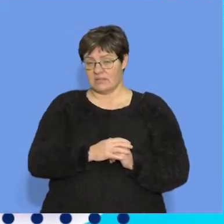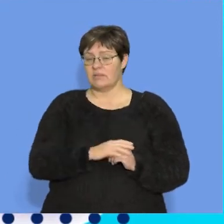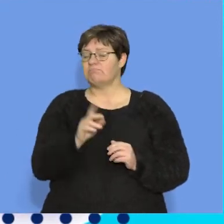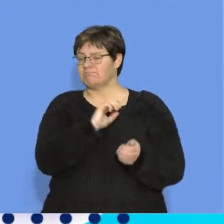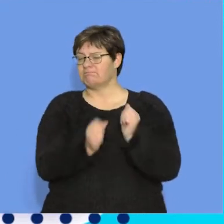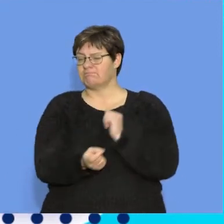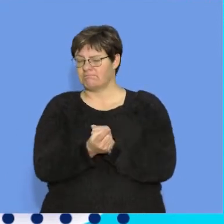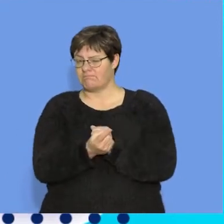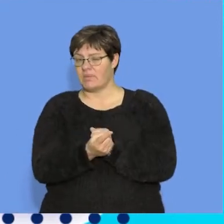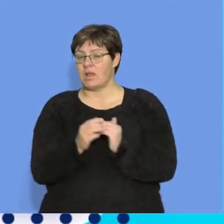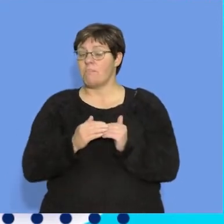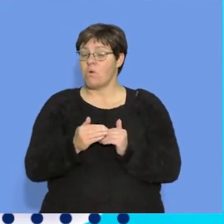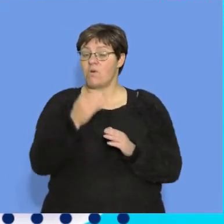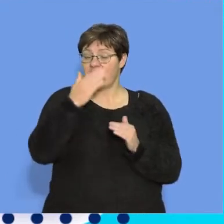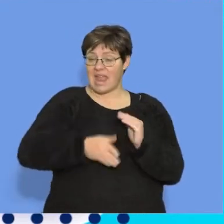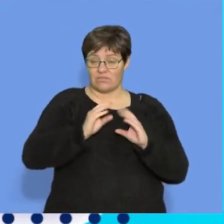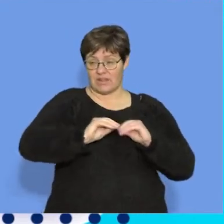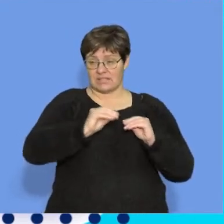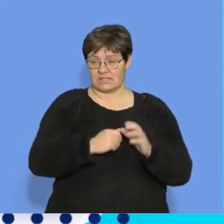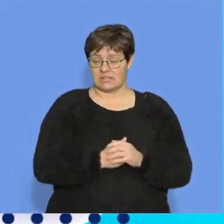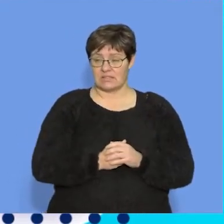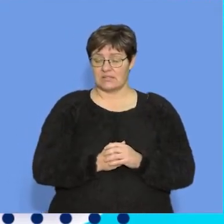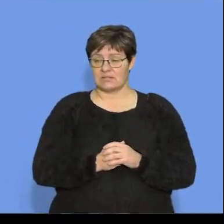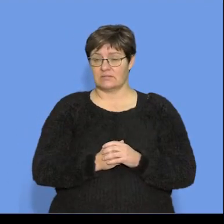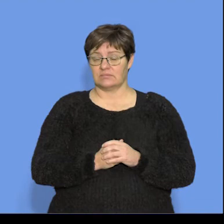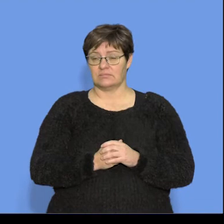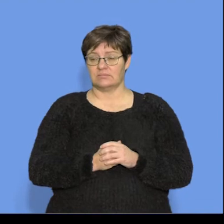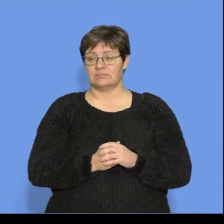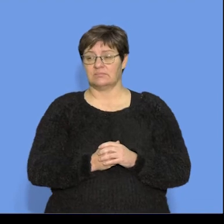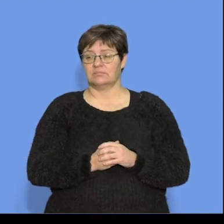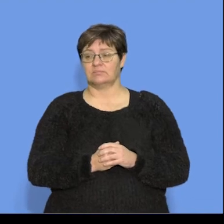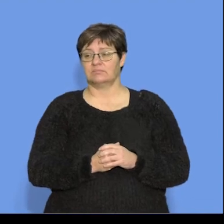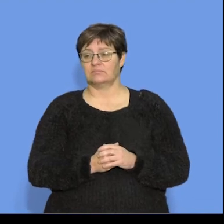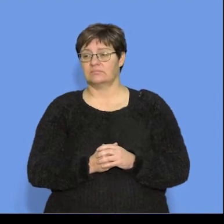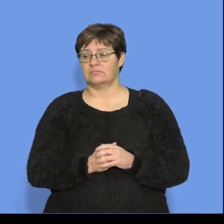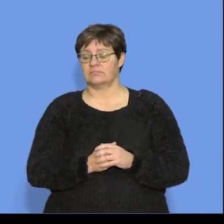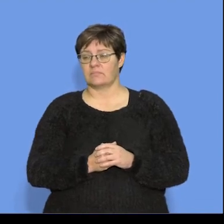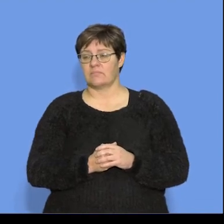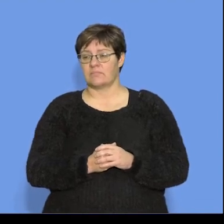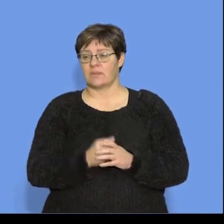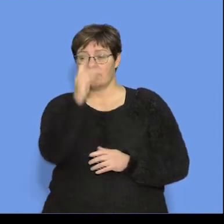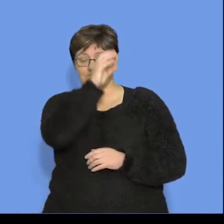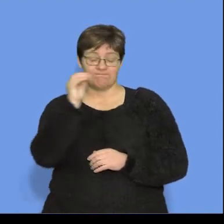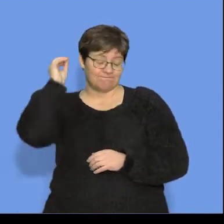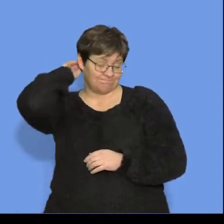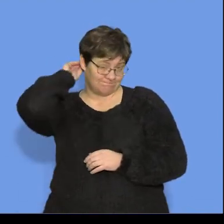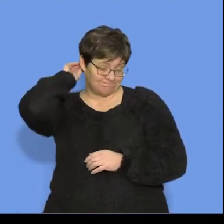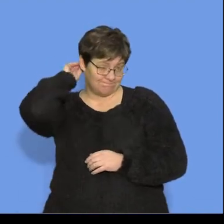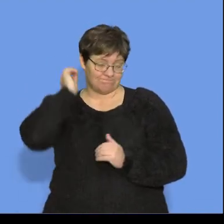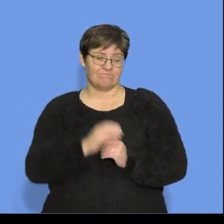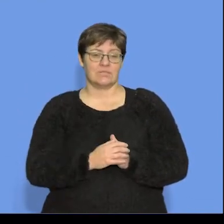out towards the end of this lesson, or the segment at least. So bear that in mind as we go